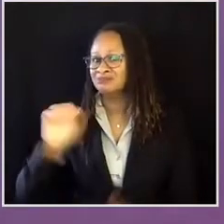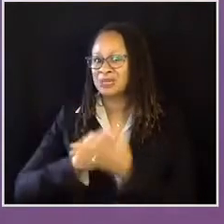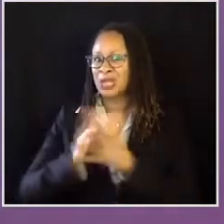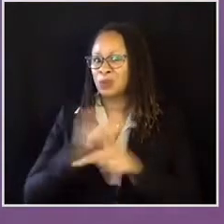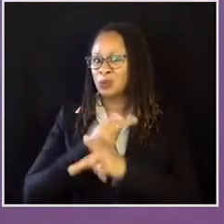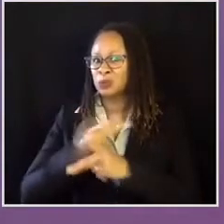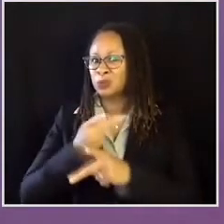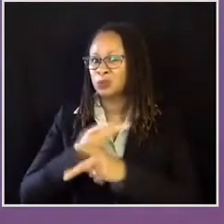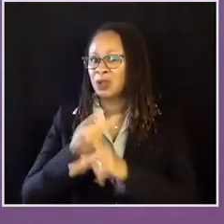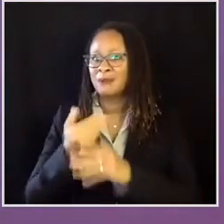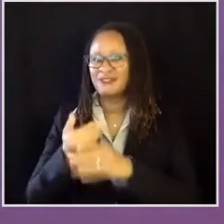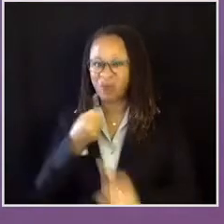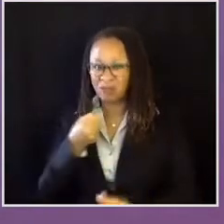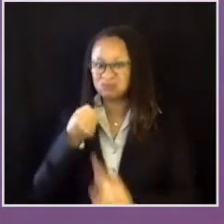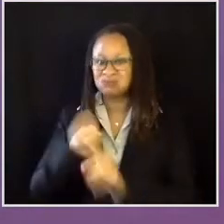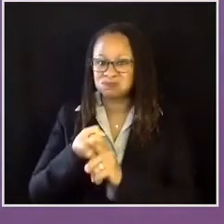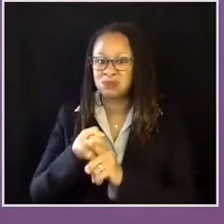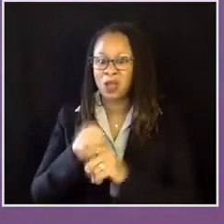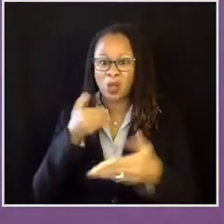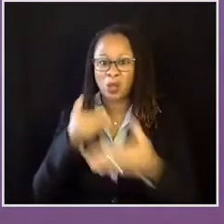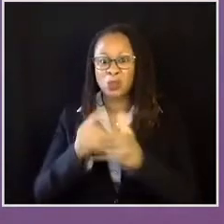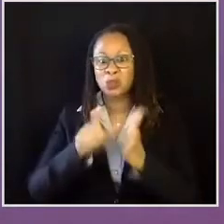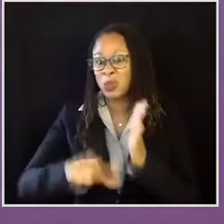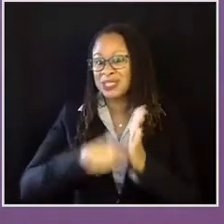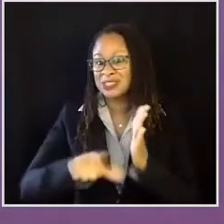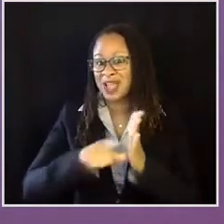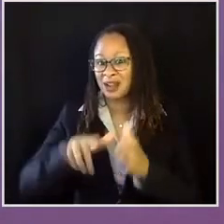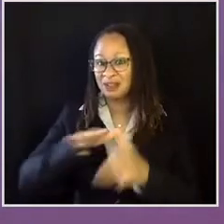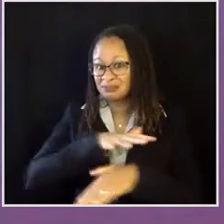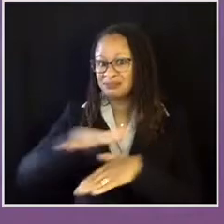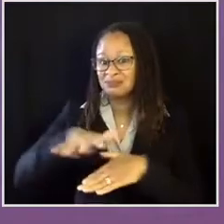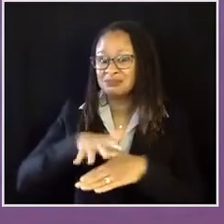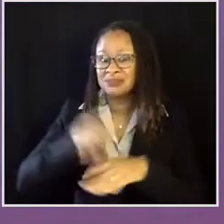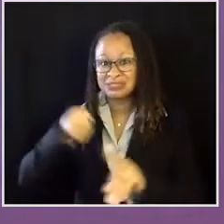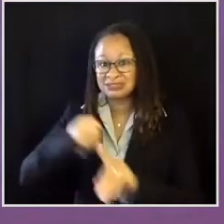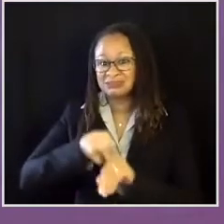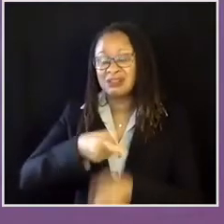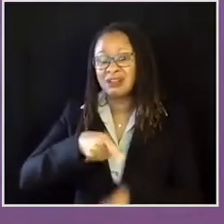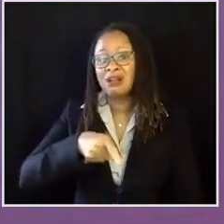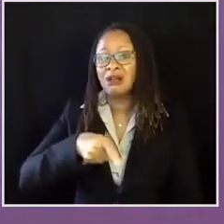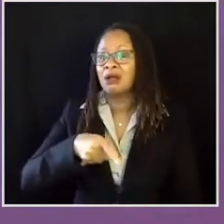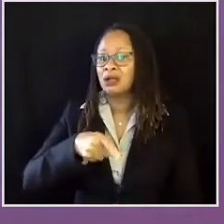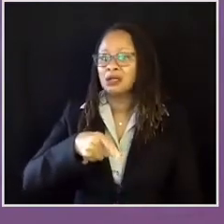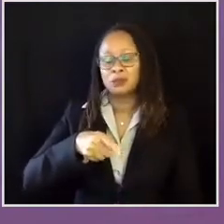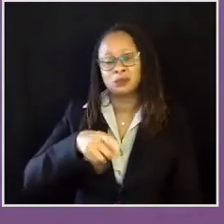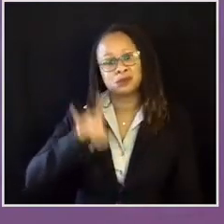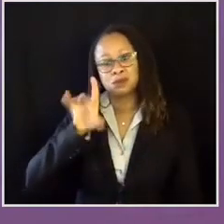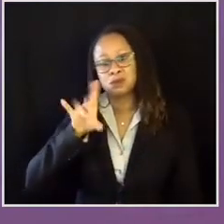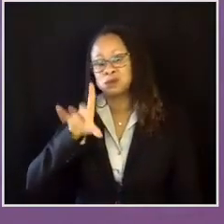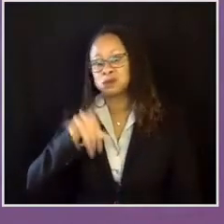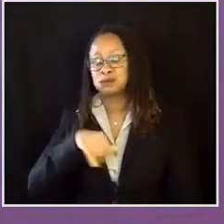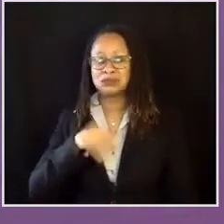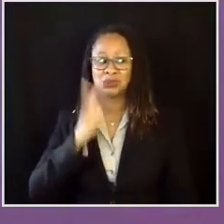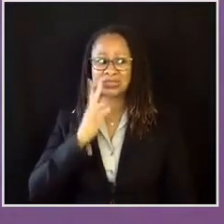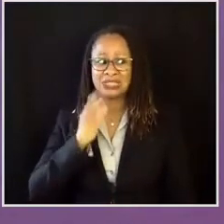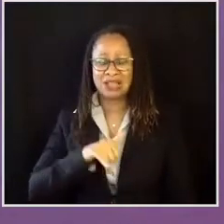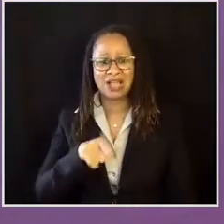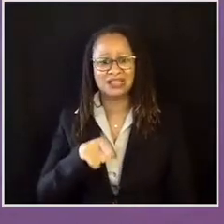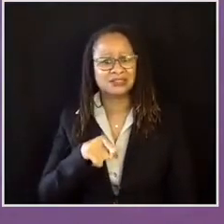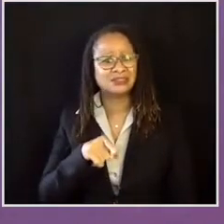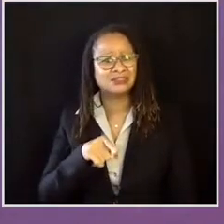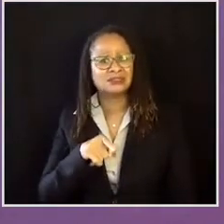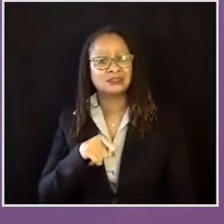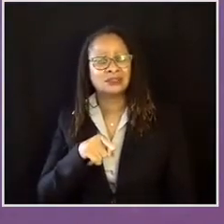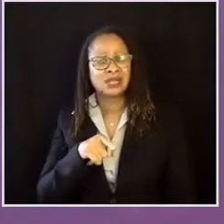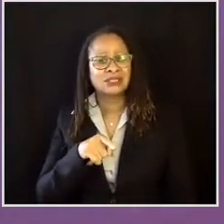landfall along the Louisiana and Gulf Coast. It's a troubling marker, not for just the increased frequency